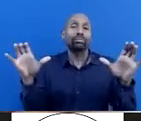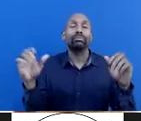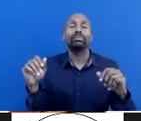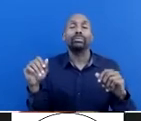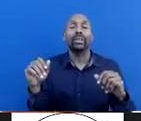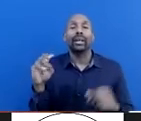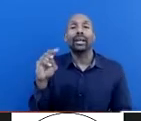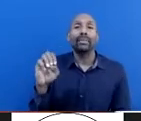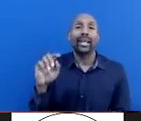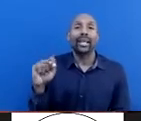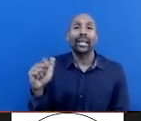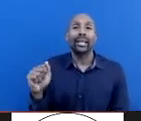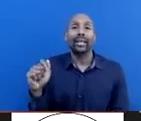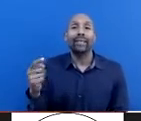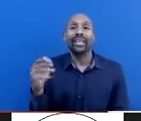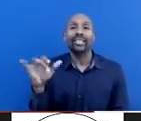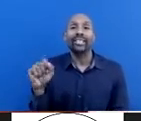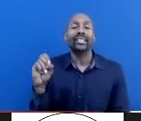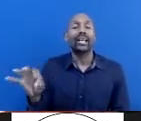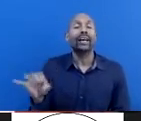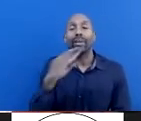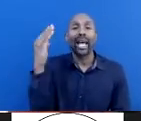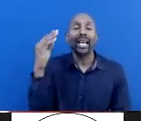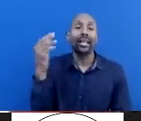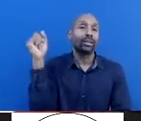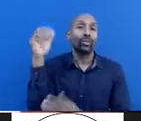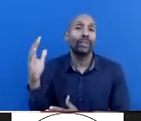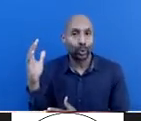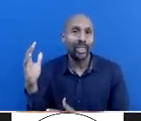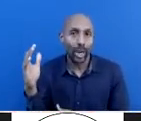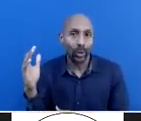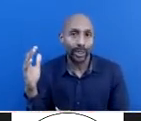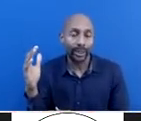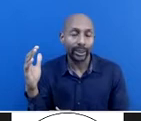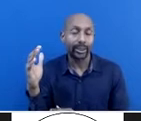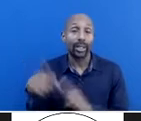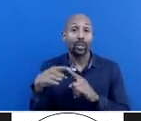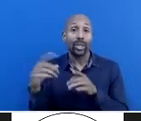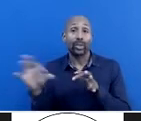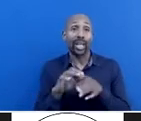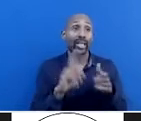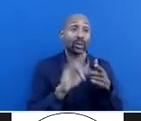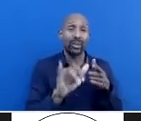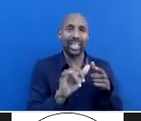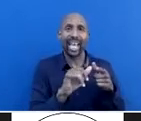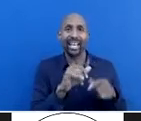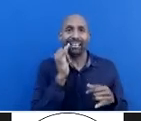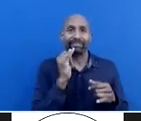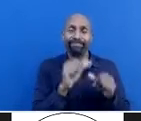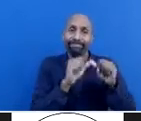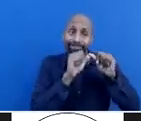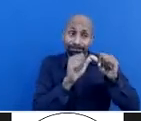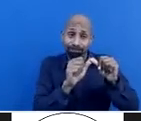once you tap into that durable, lasting spiritual truth, it changes the